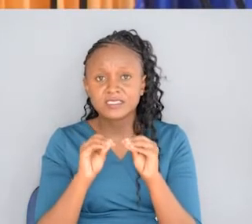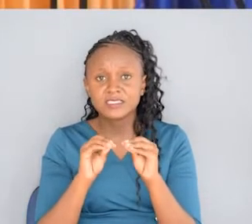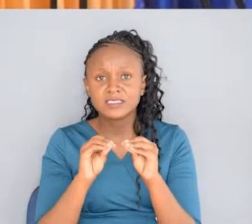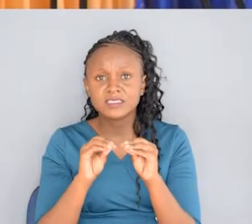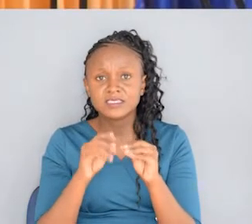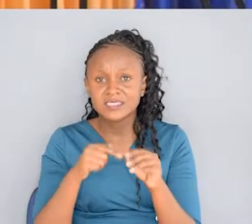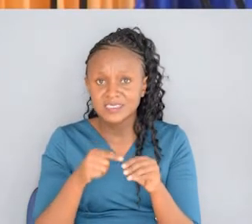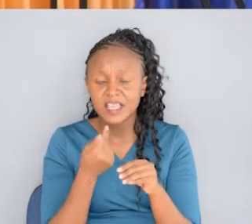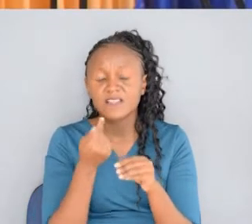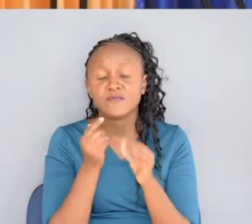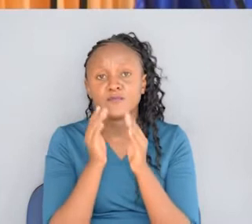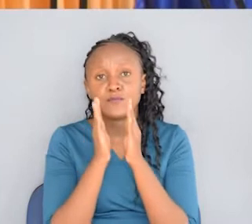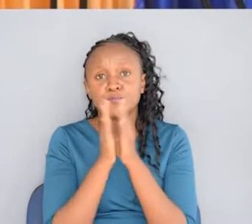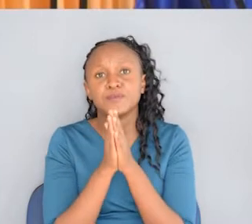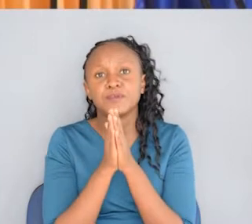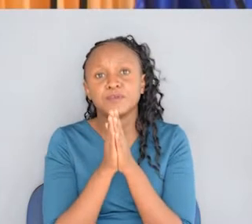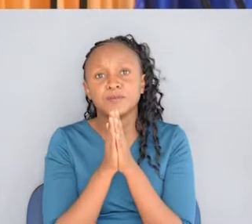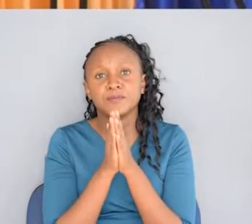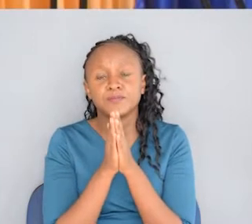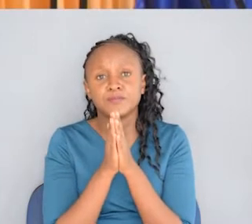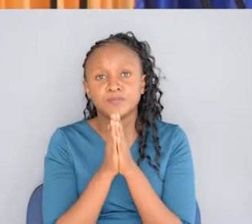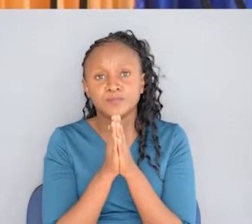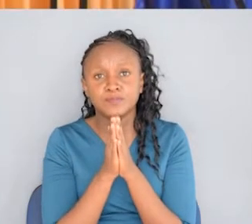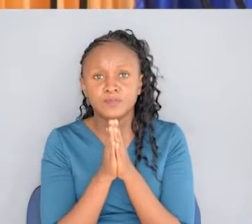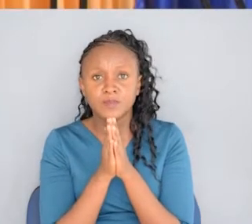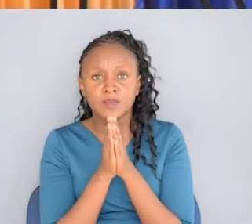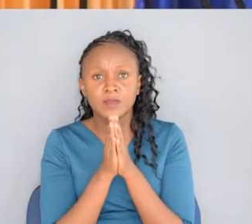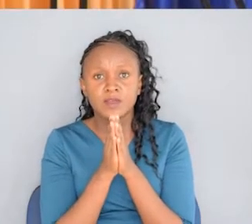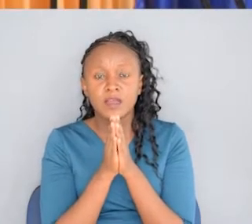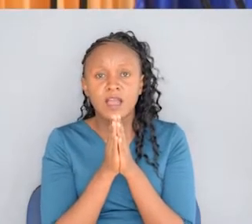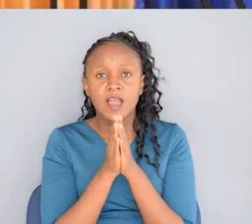prayer, which you can get that book online, called